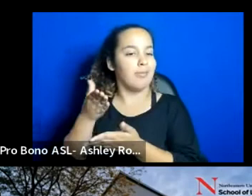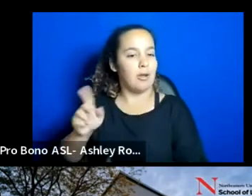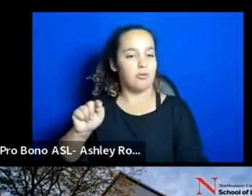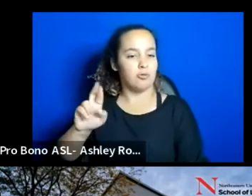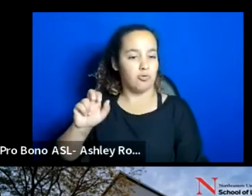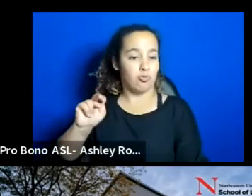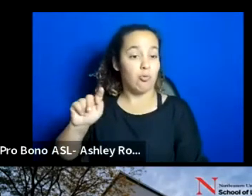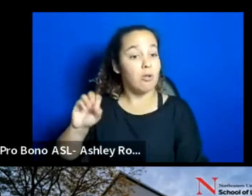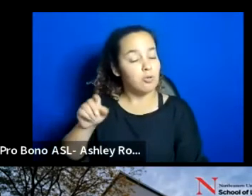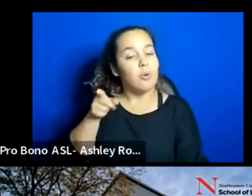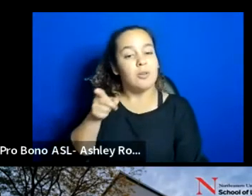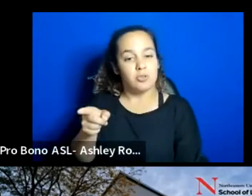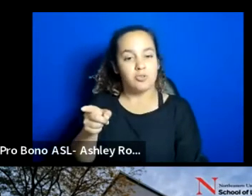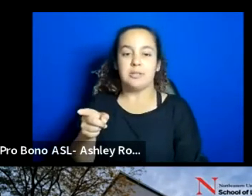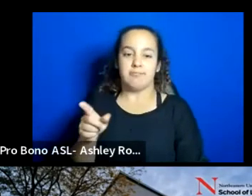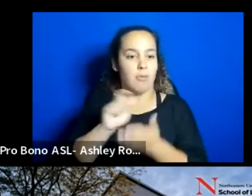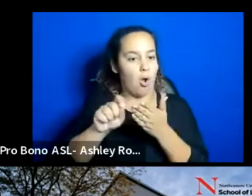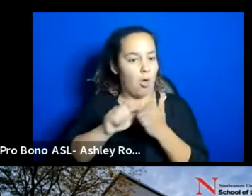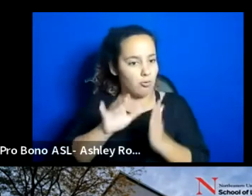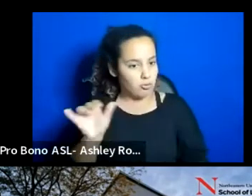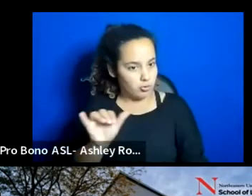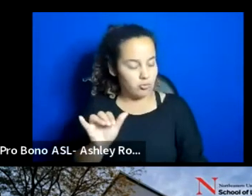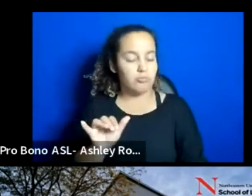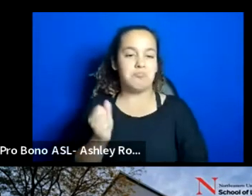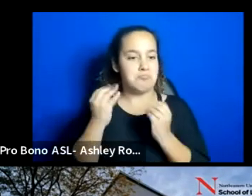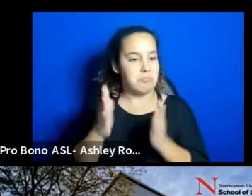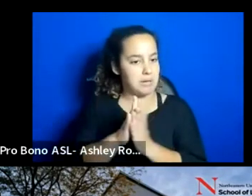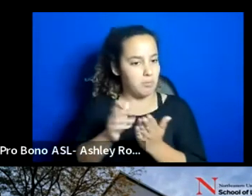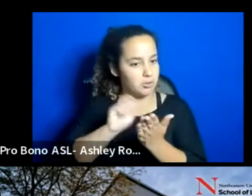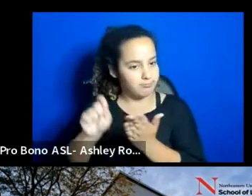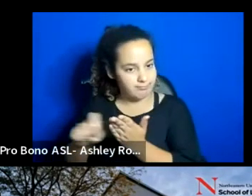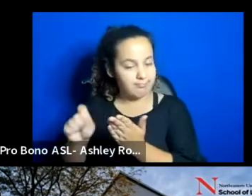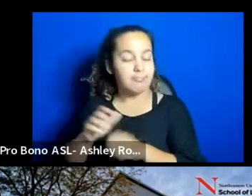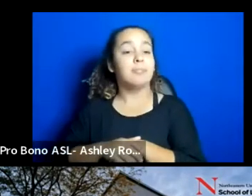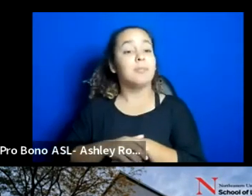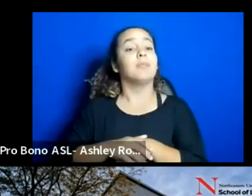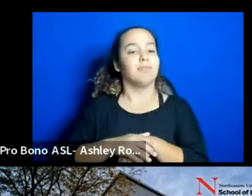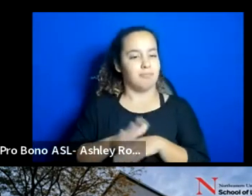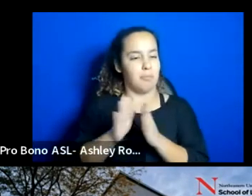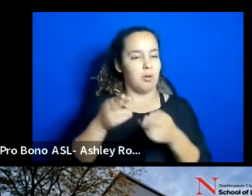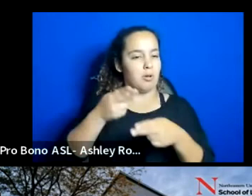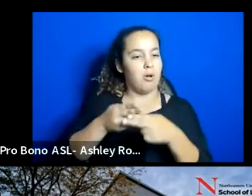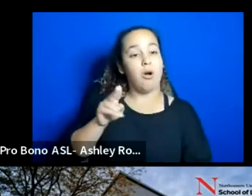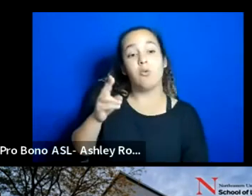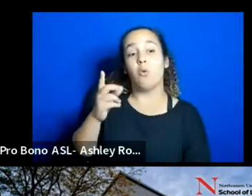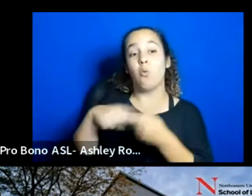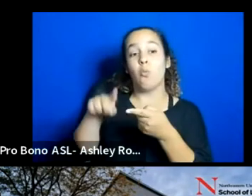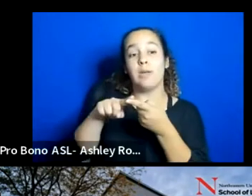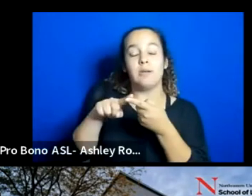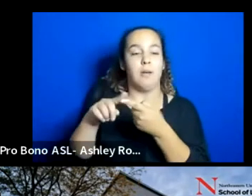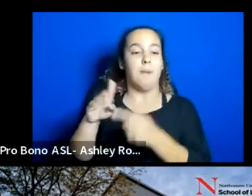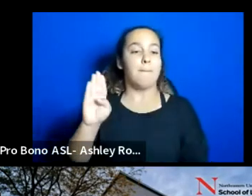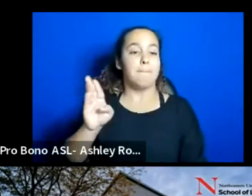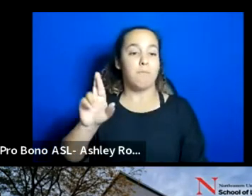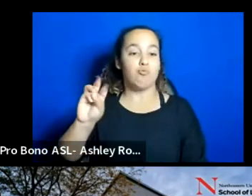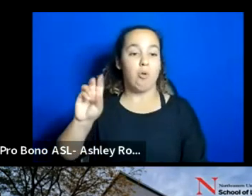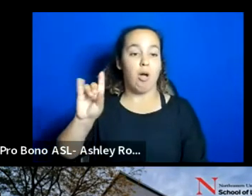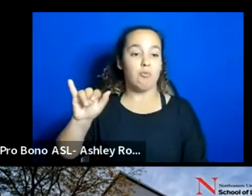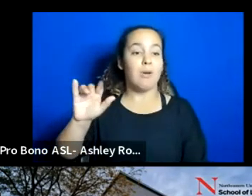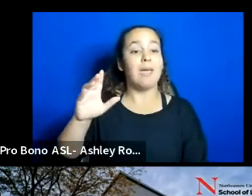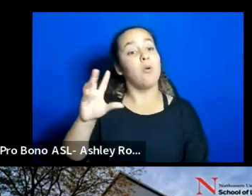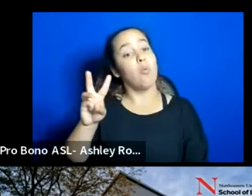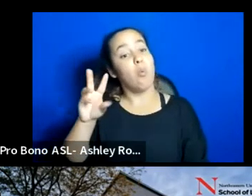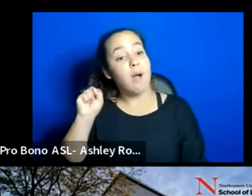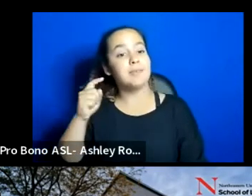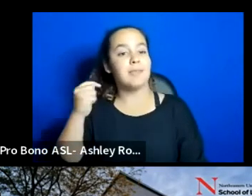bunch of books, including When Broadway Was the Runway, Theater, Fashion, and American Culture.